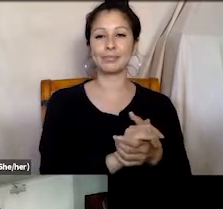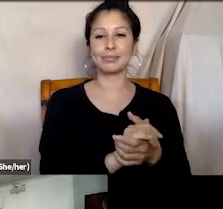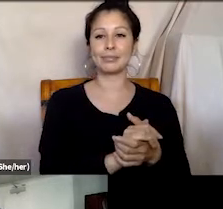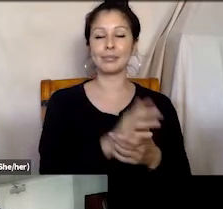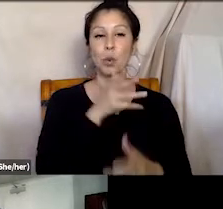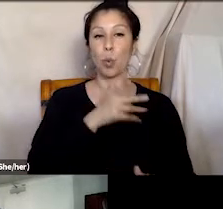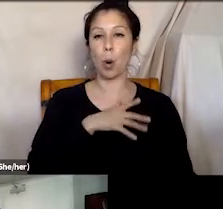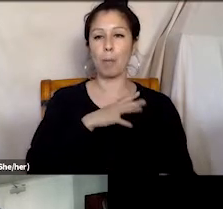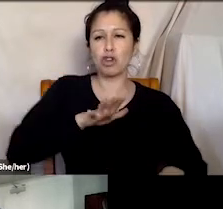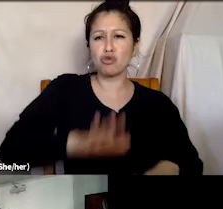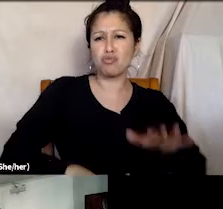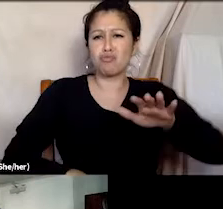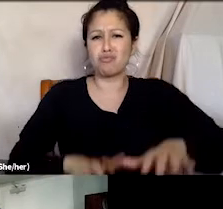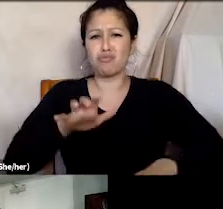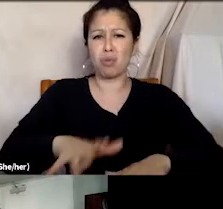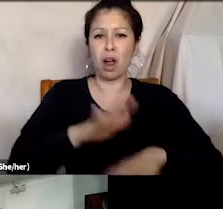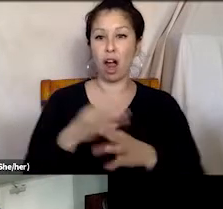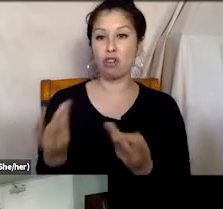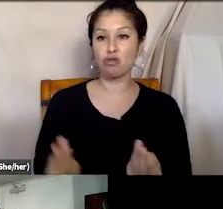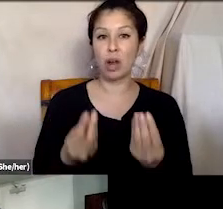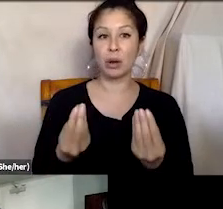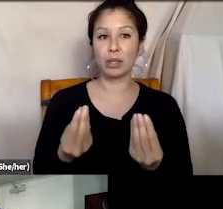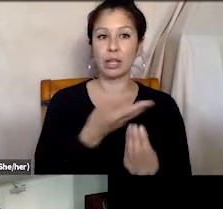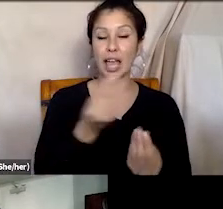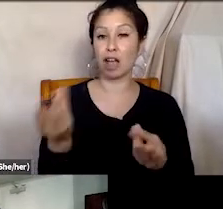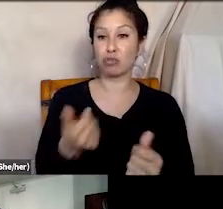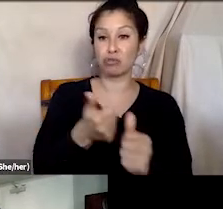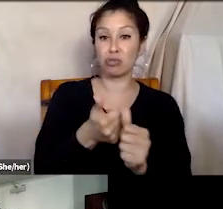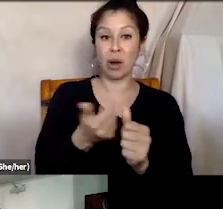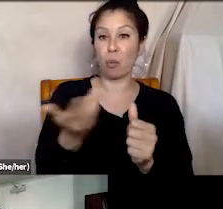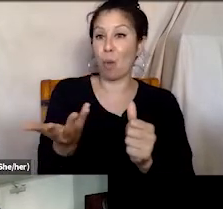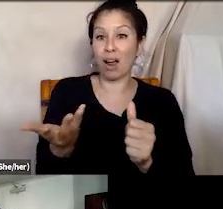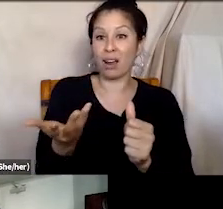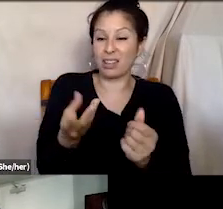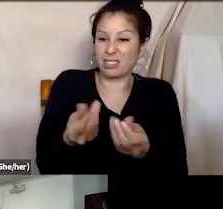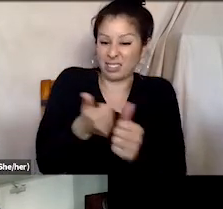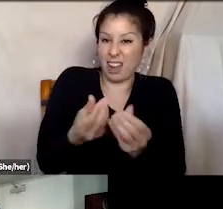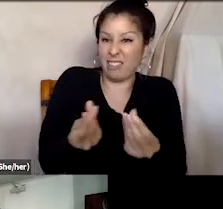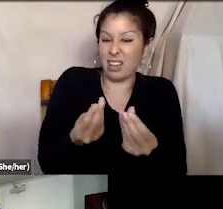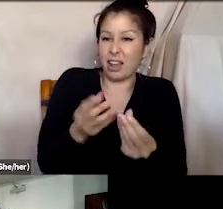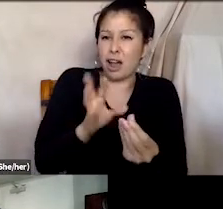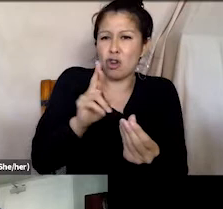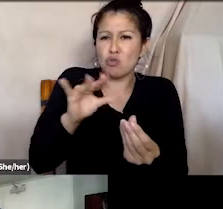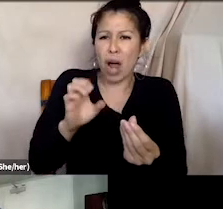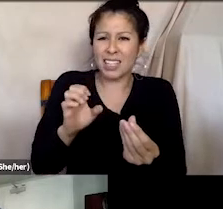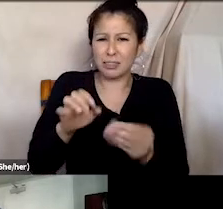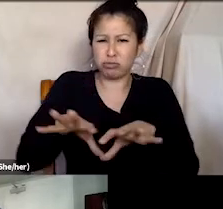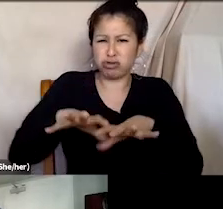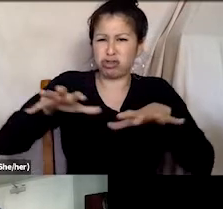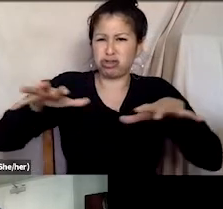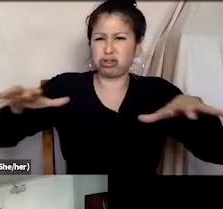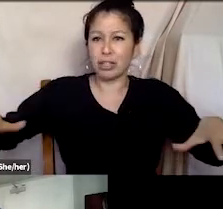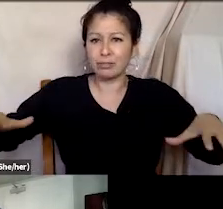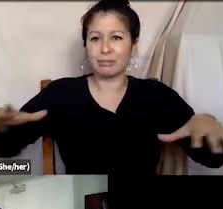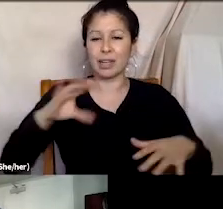a woman crawling around on the ground, and the ground happens to be piles of rice. And